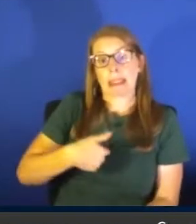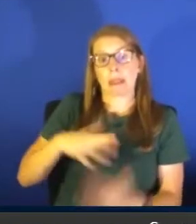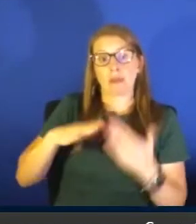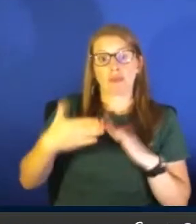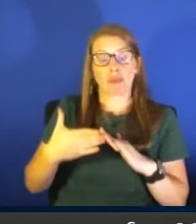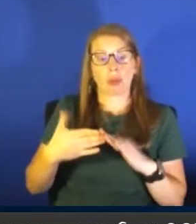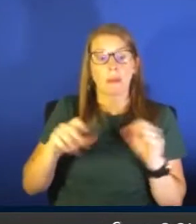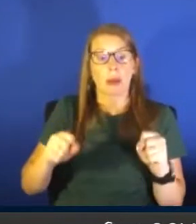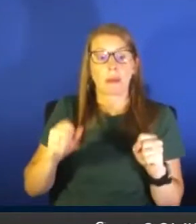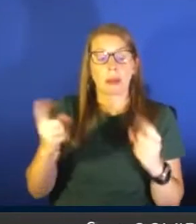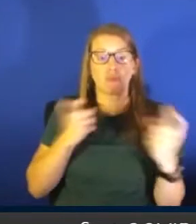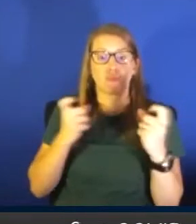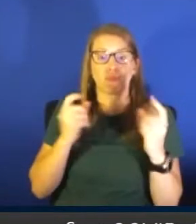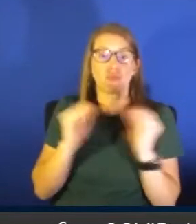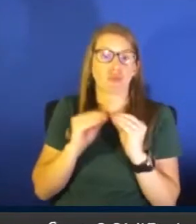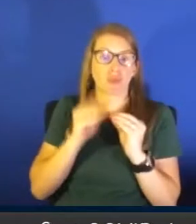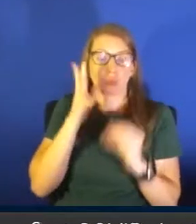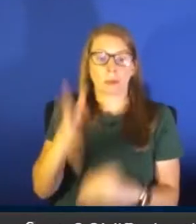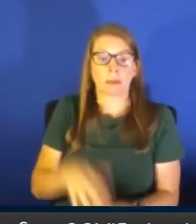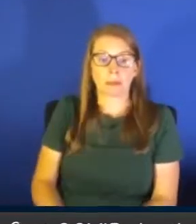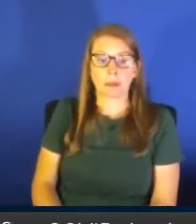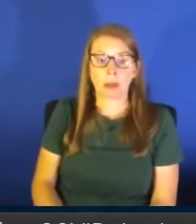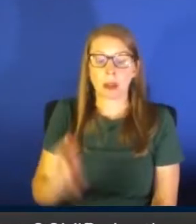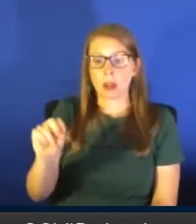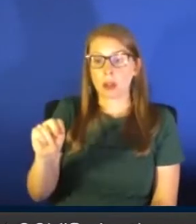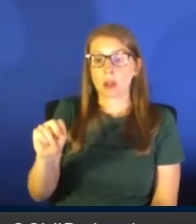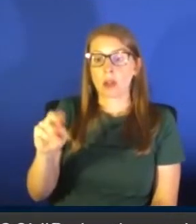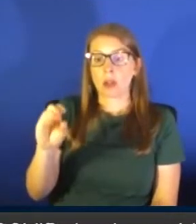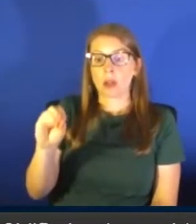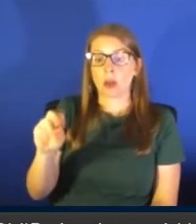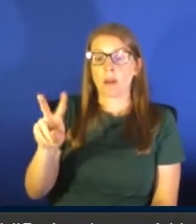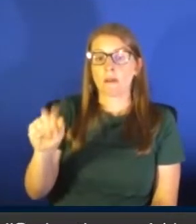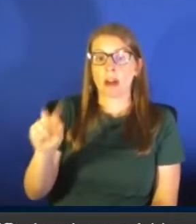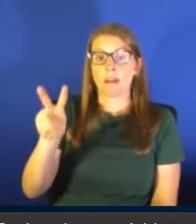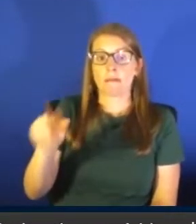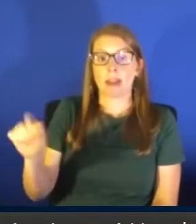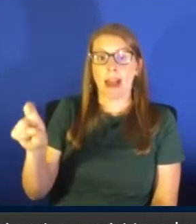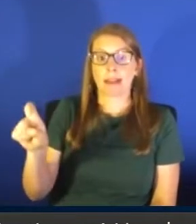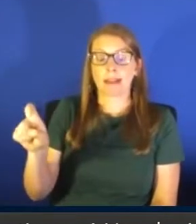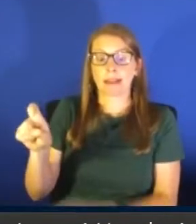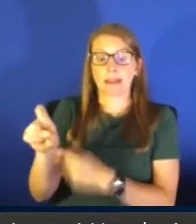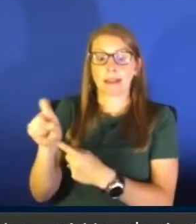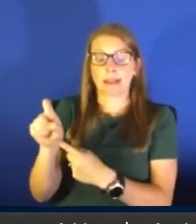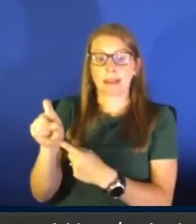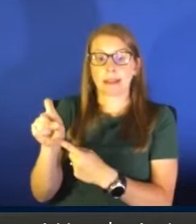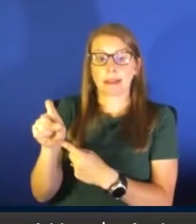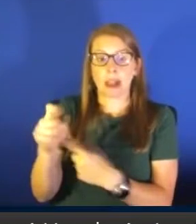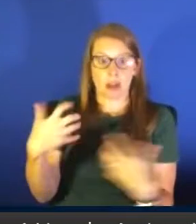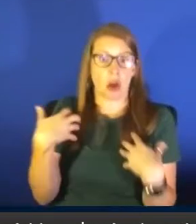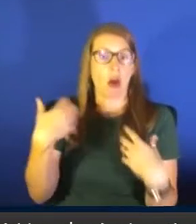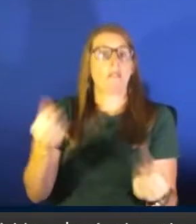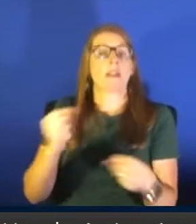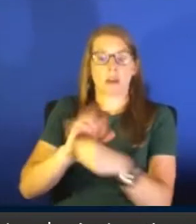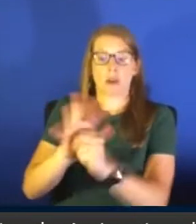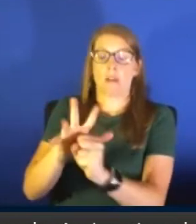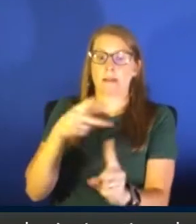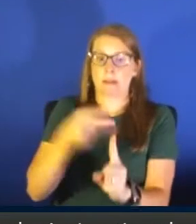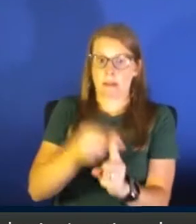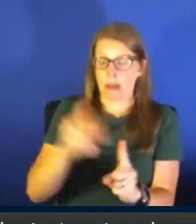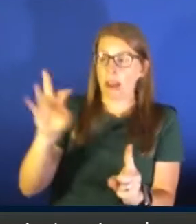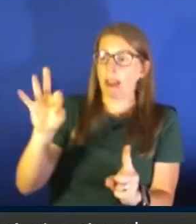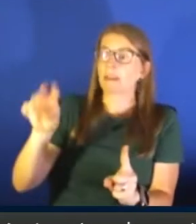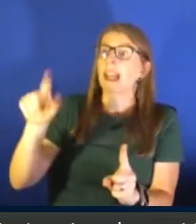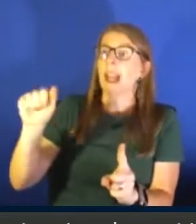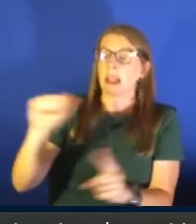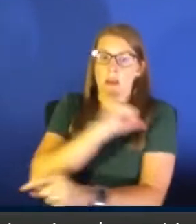have some more for you, but Novavax, it's back in the headlines again, saying it's confident its COVID vaccine will receive FDA